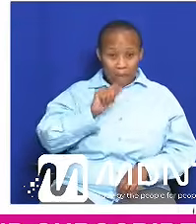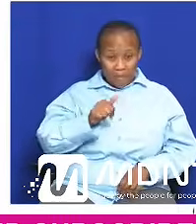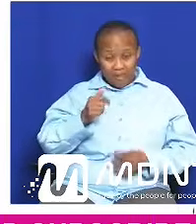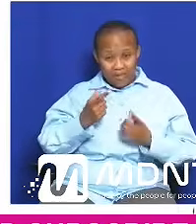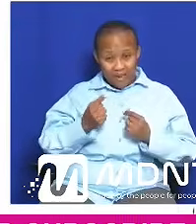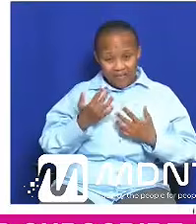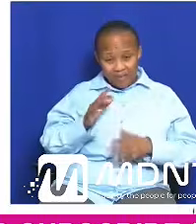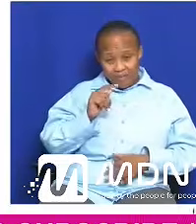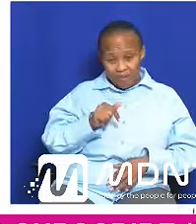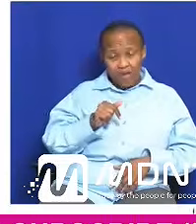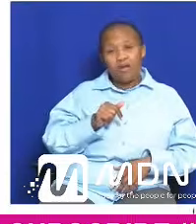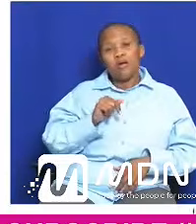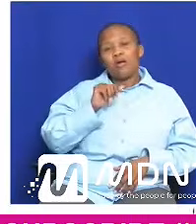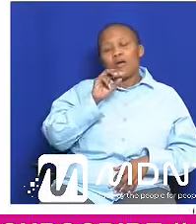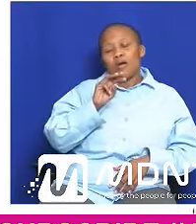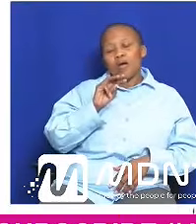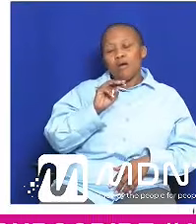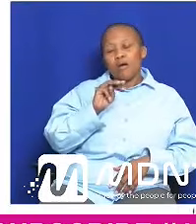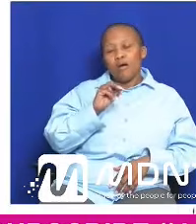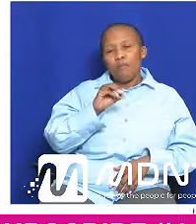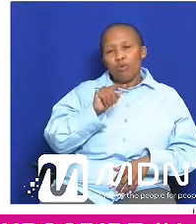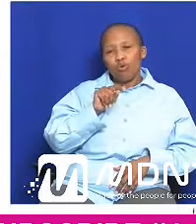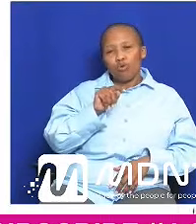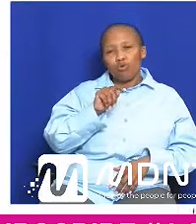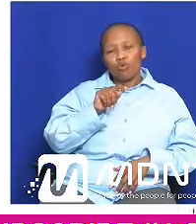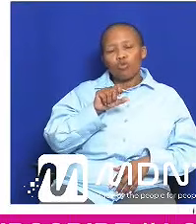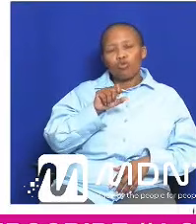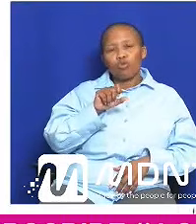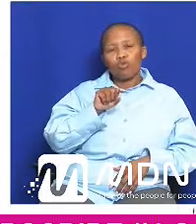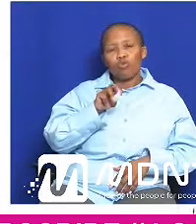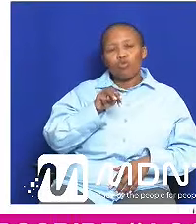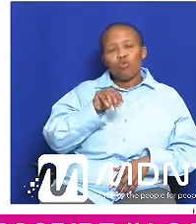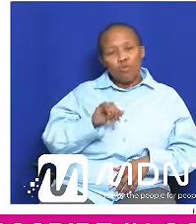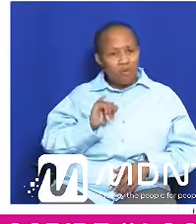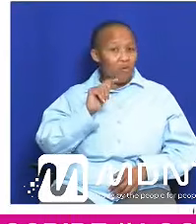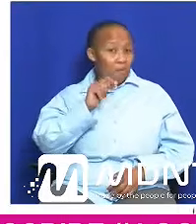says loan repayment. Is this in satisfaction of the R5 million loan? Yes. Okay.